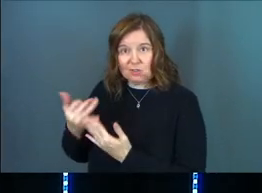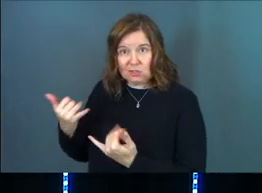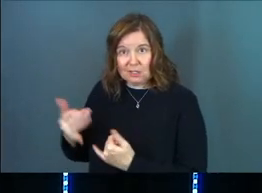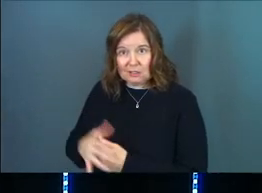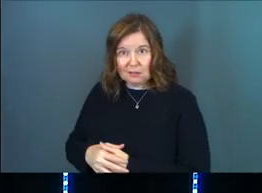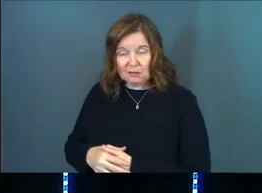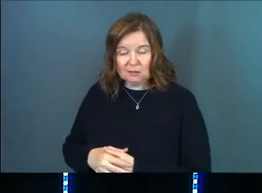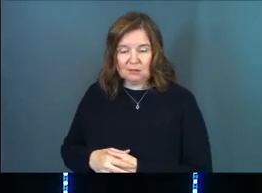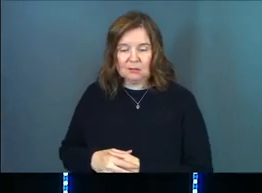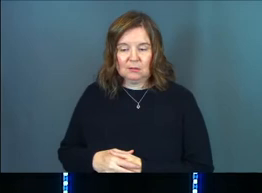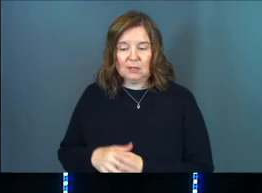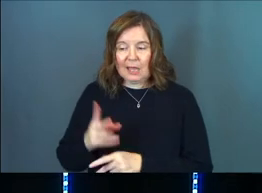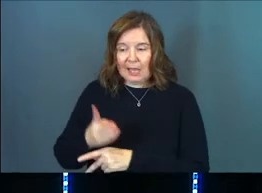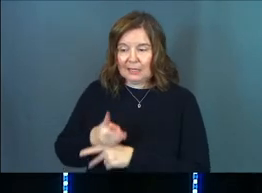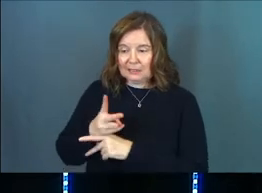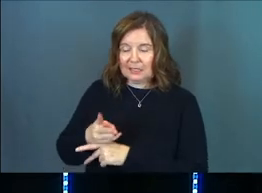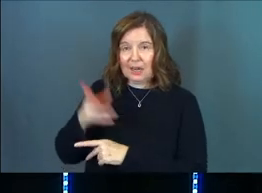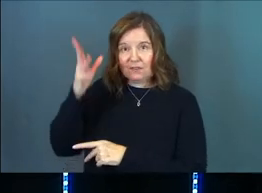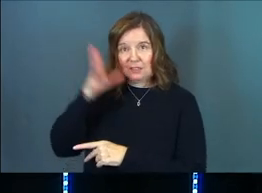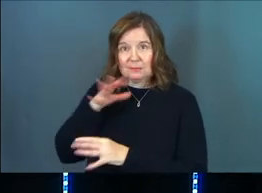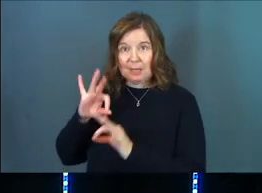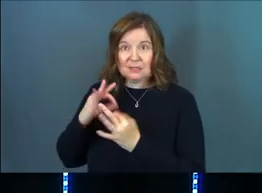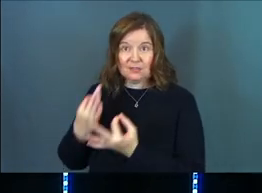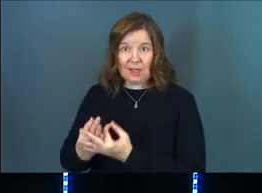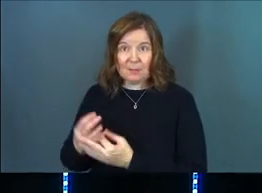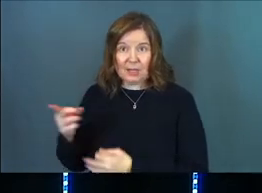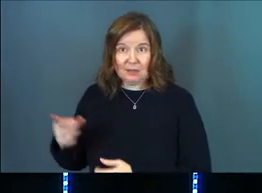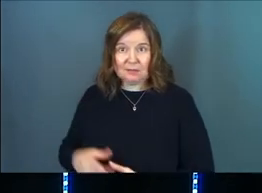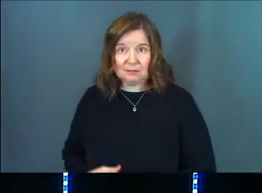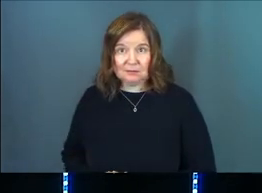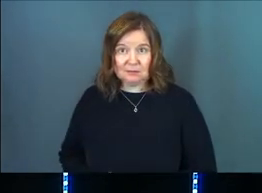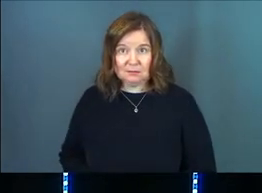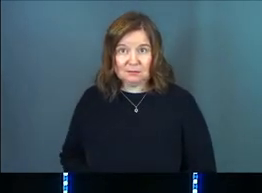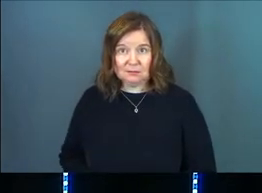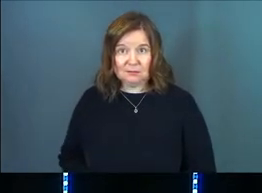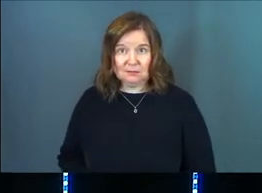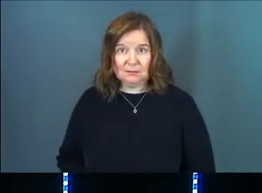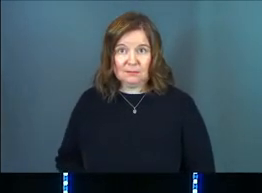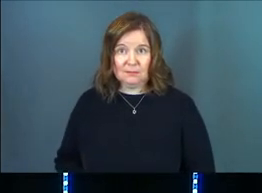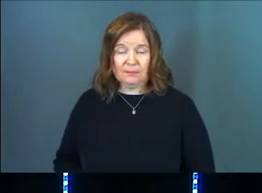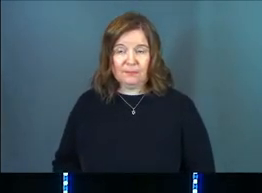financially and take care of this man's family.